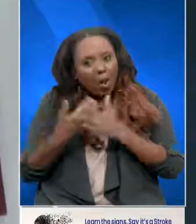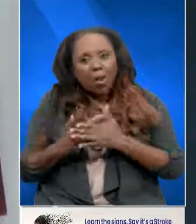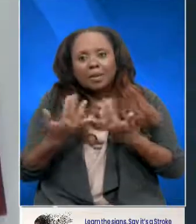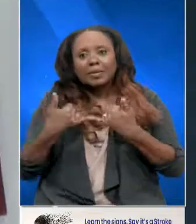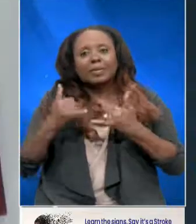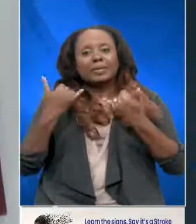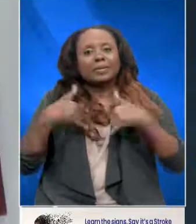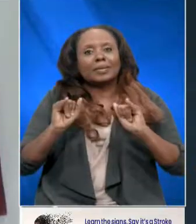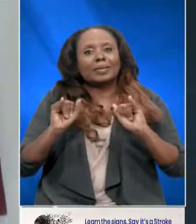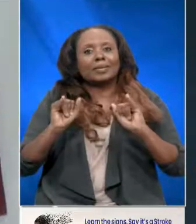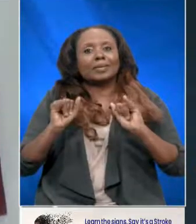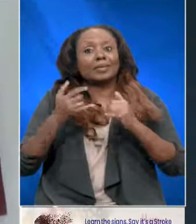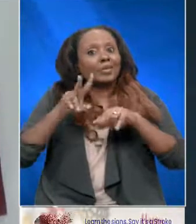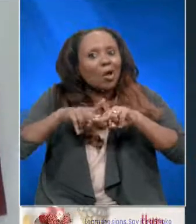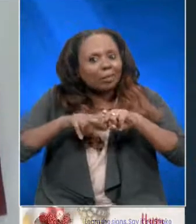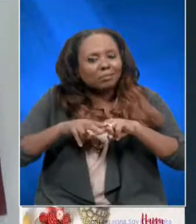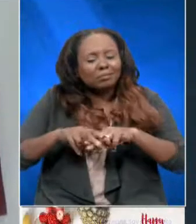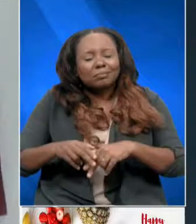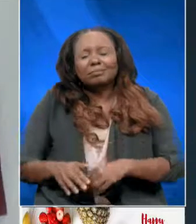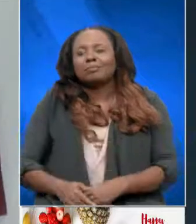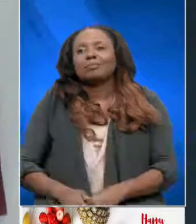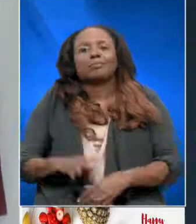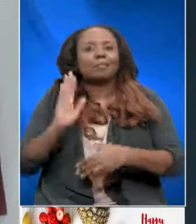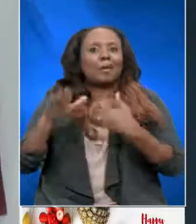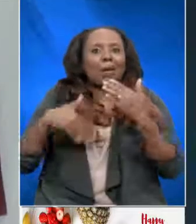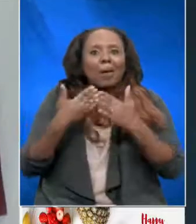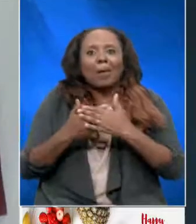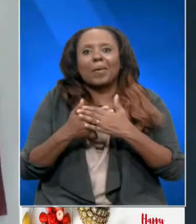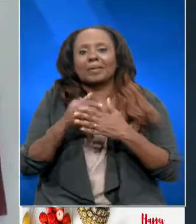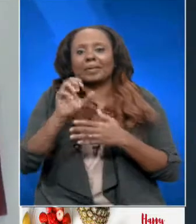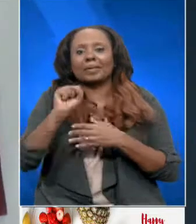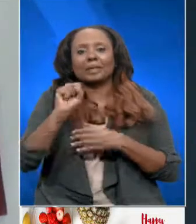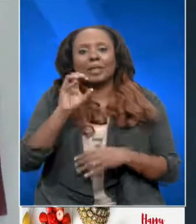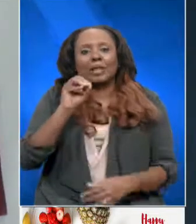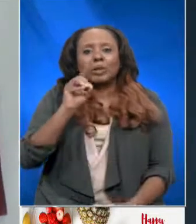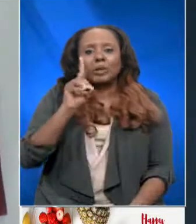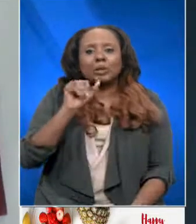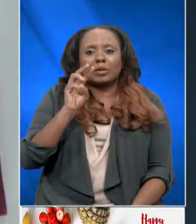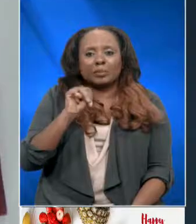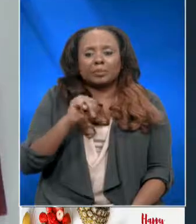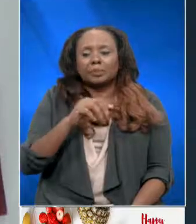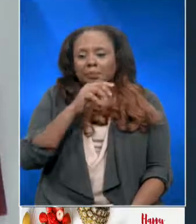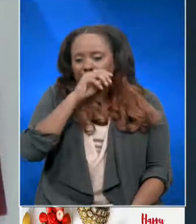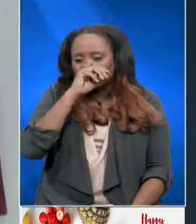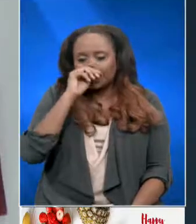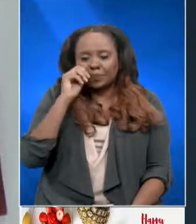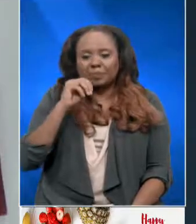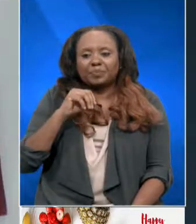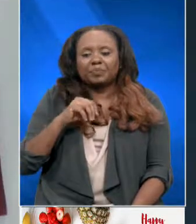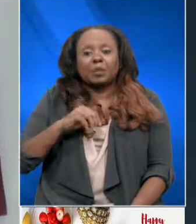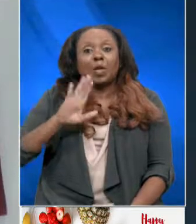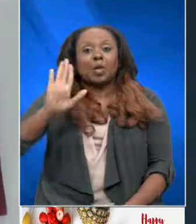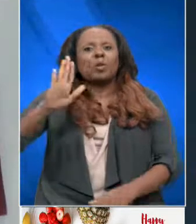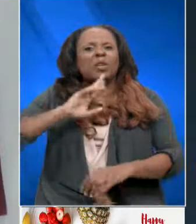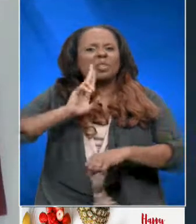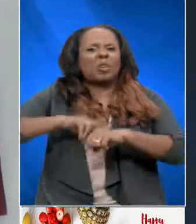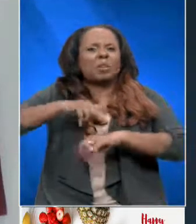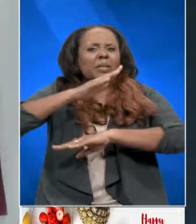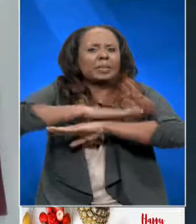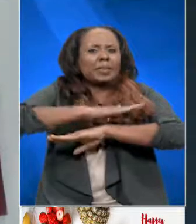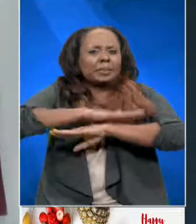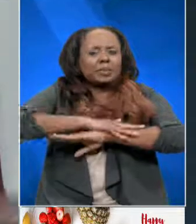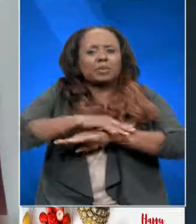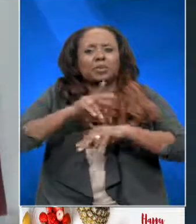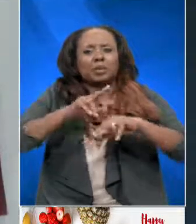sodium, right? So the Himalayan salt and your regular table salt will have similar amounts of sodium. The